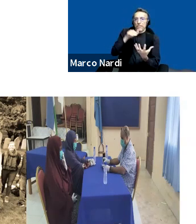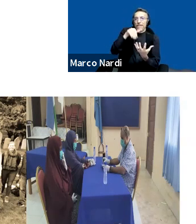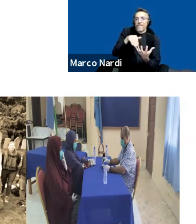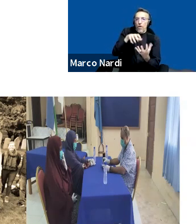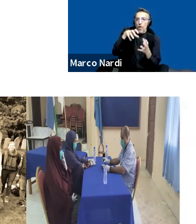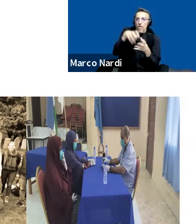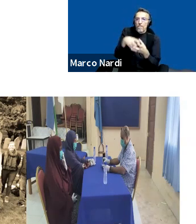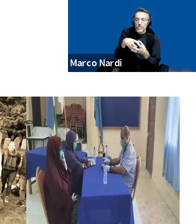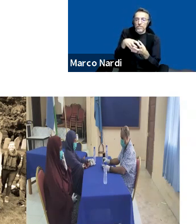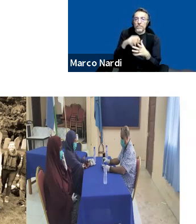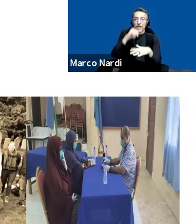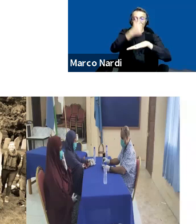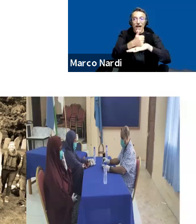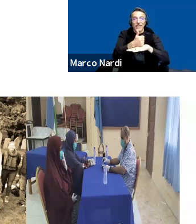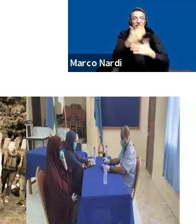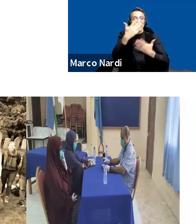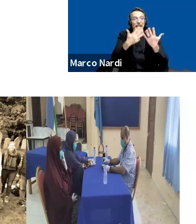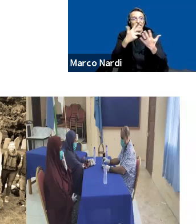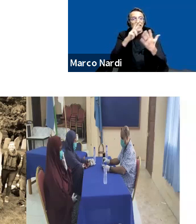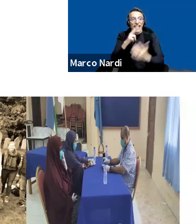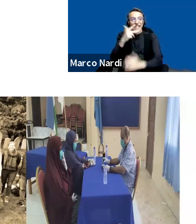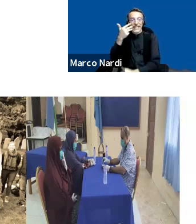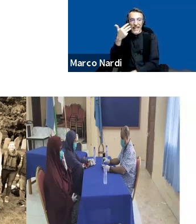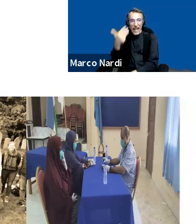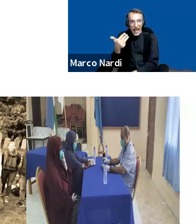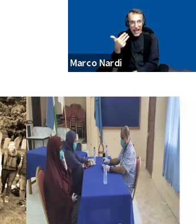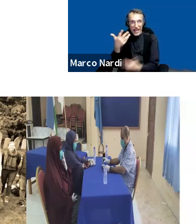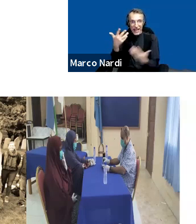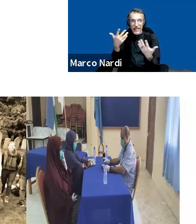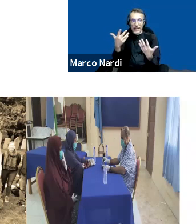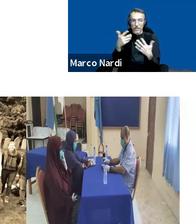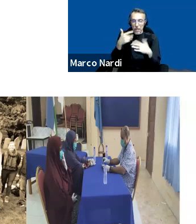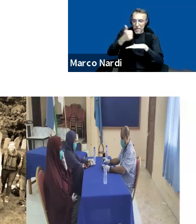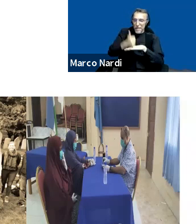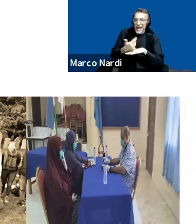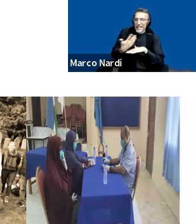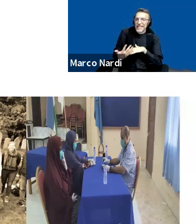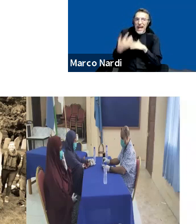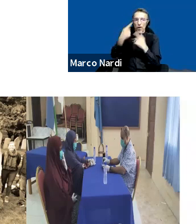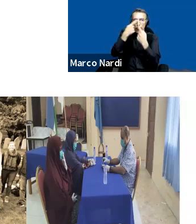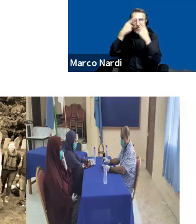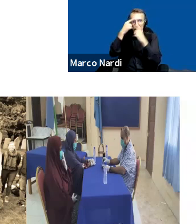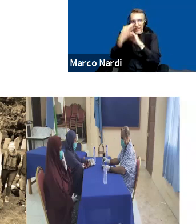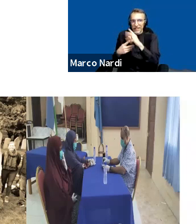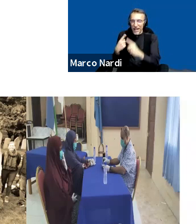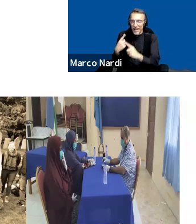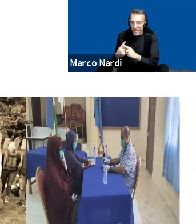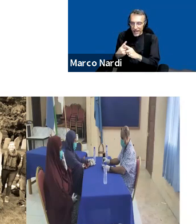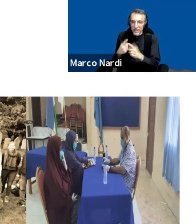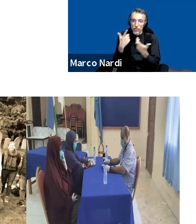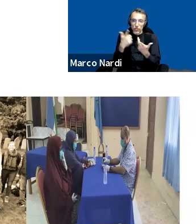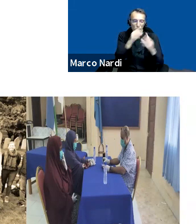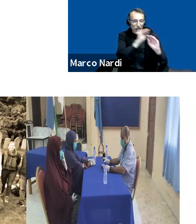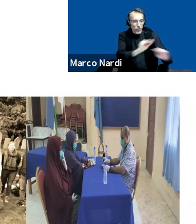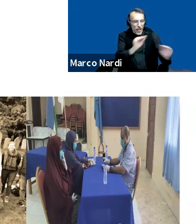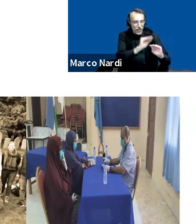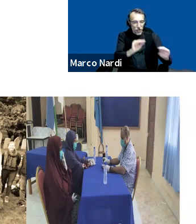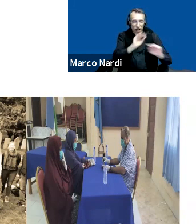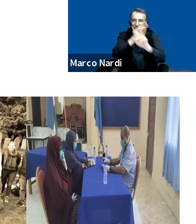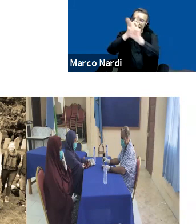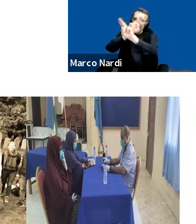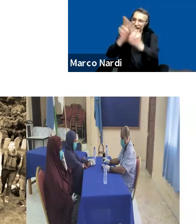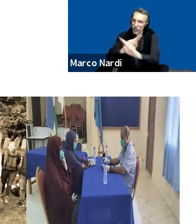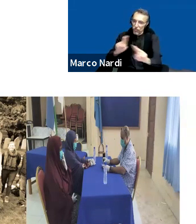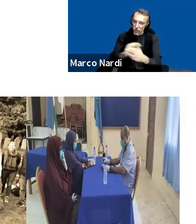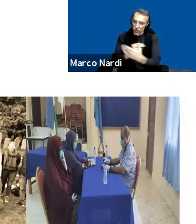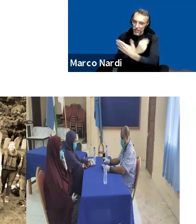in 1989 to really focus on those relationships between education and international development. And over those